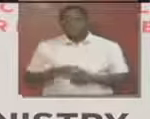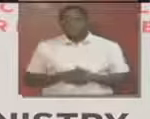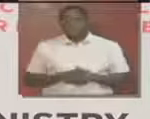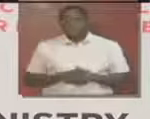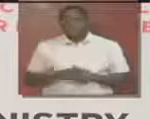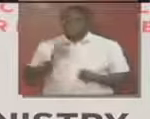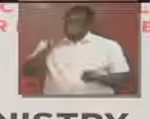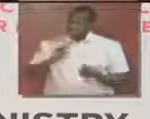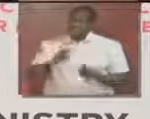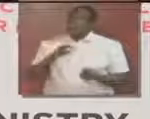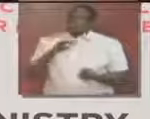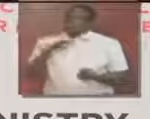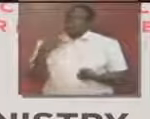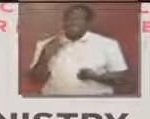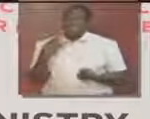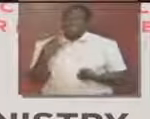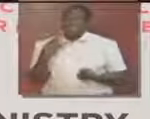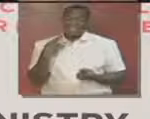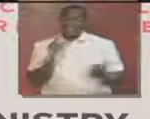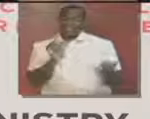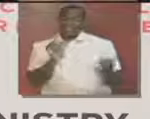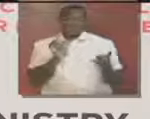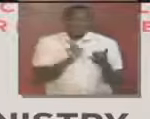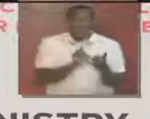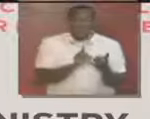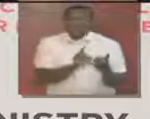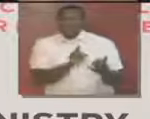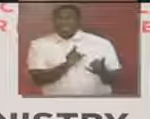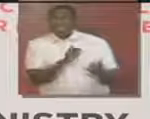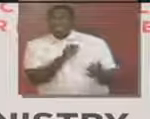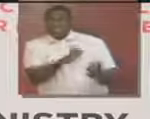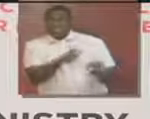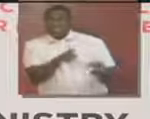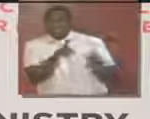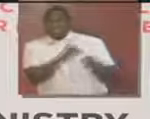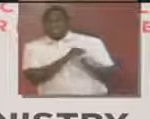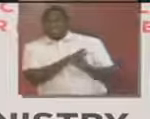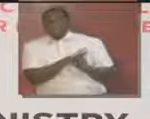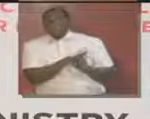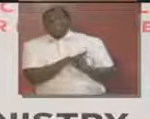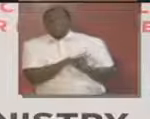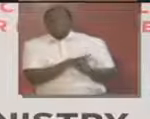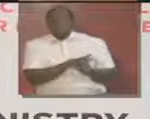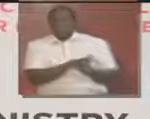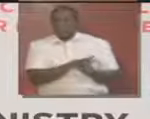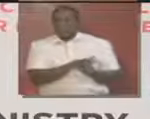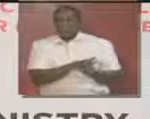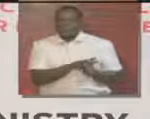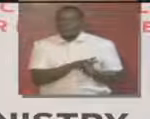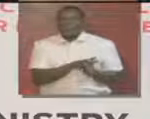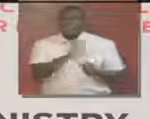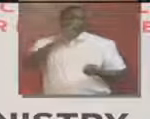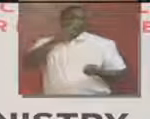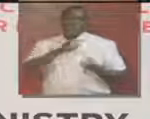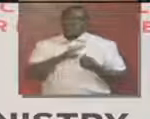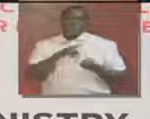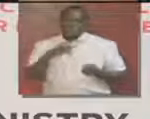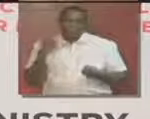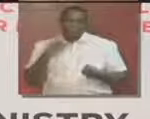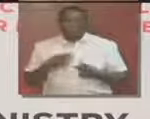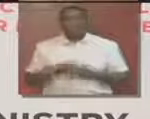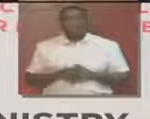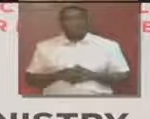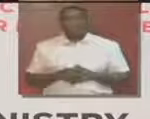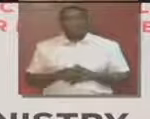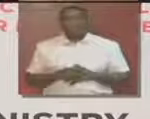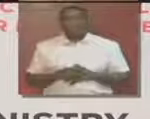infected individuals coming into contact with non-infected ones, with the consequence that the numbers of new cases continue to go down.